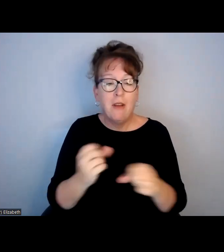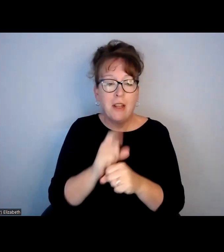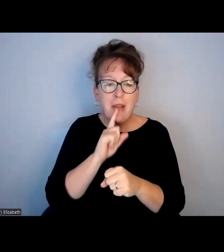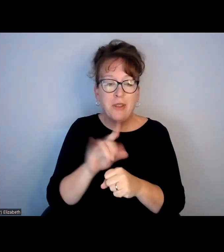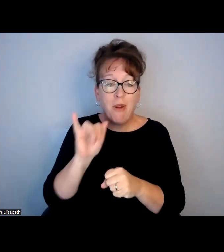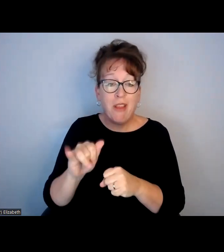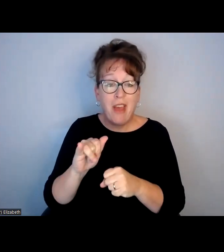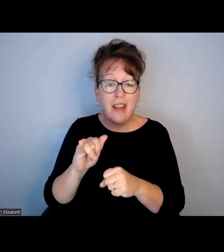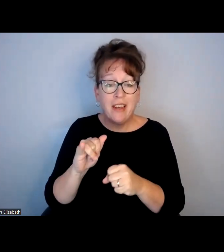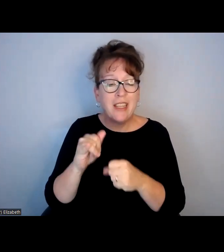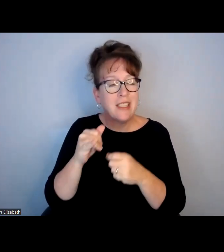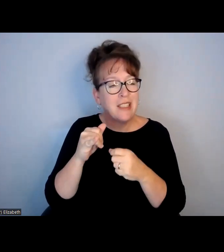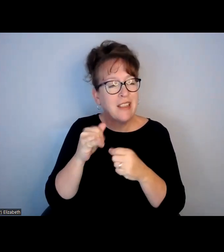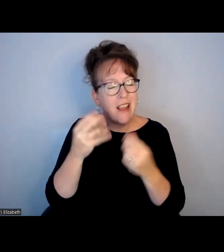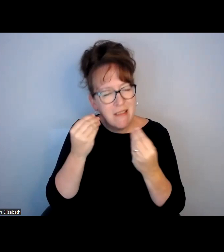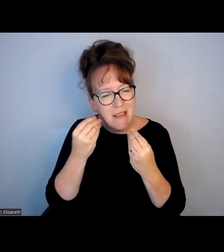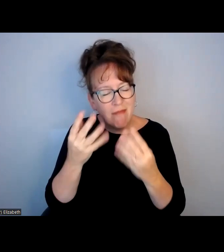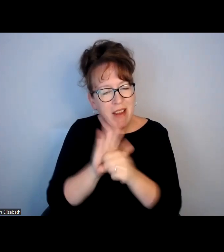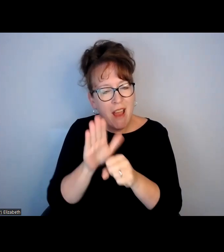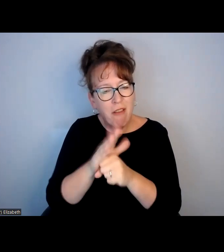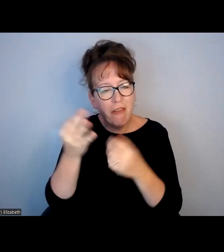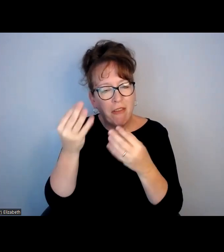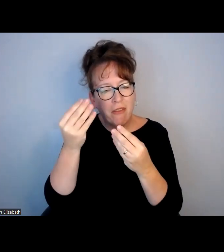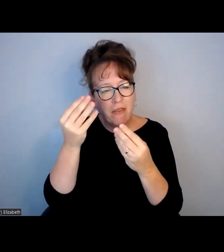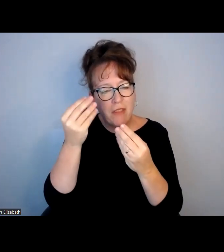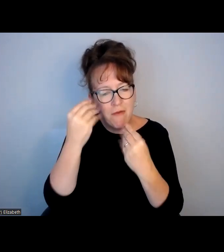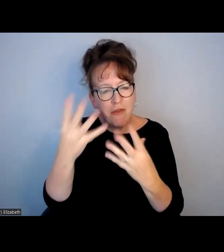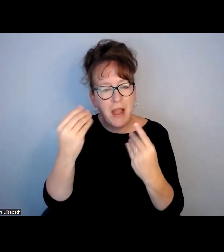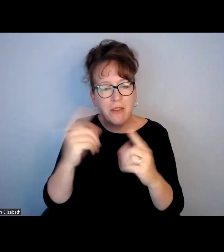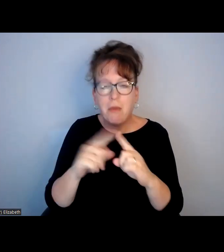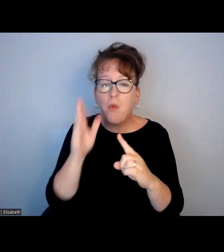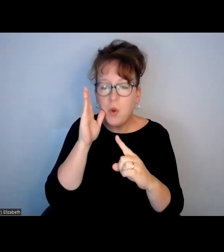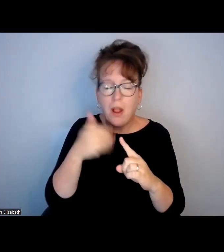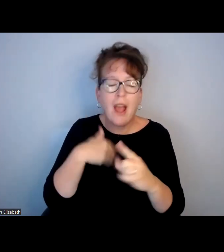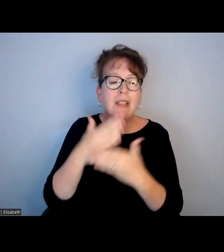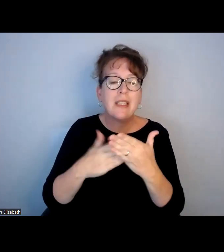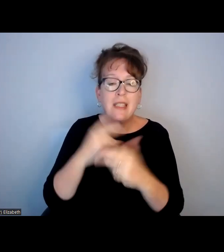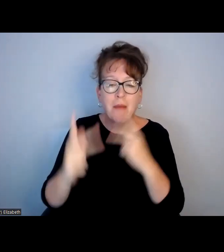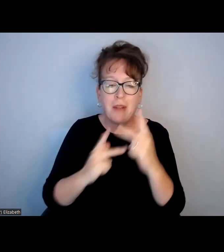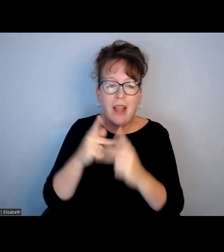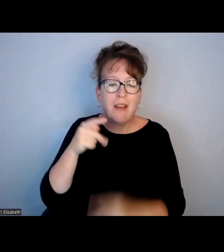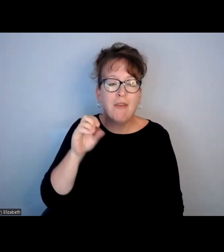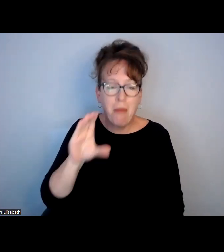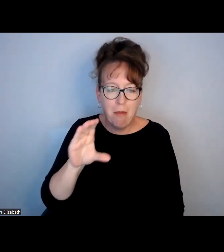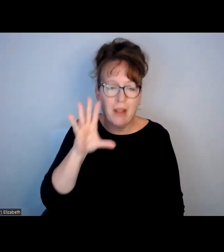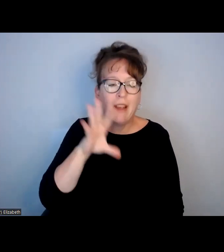process. But there's definitely going to be some element of public engagement that occurs in February,